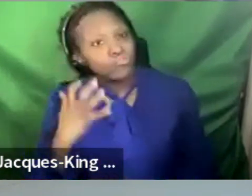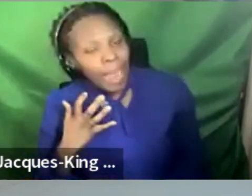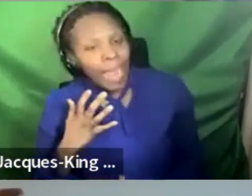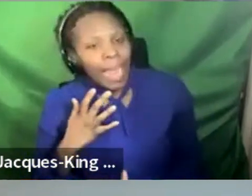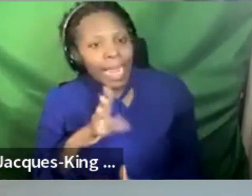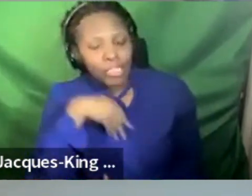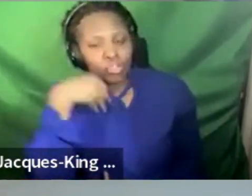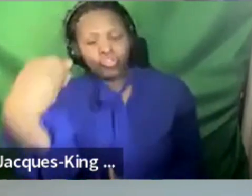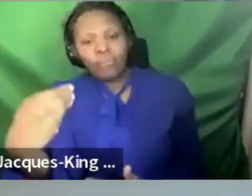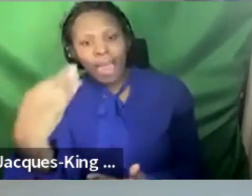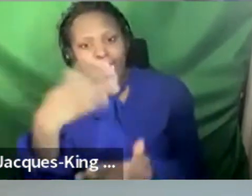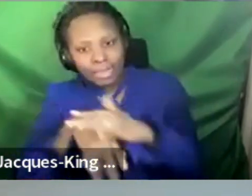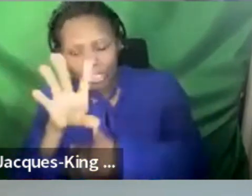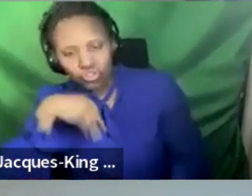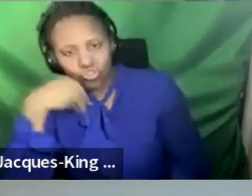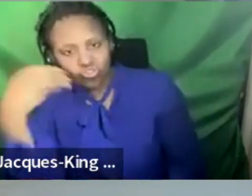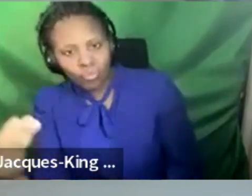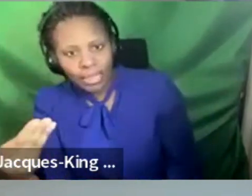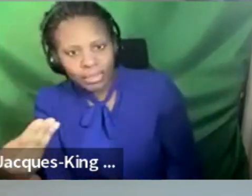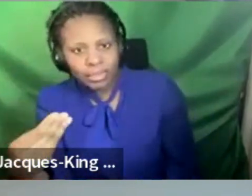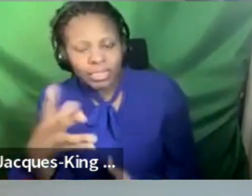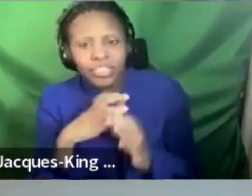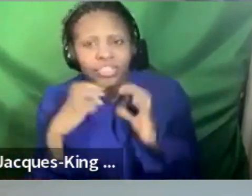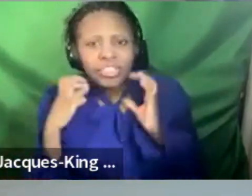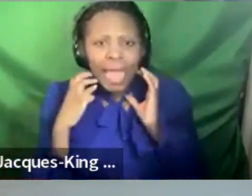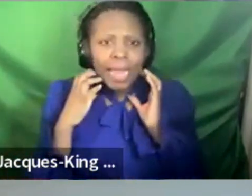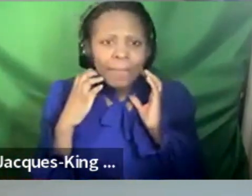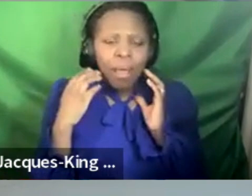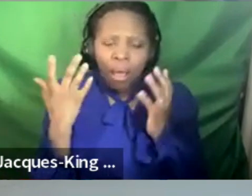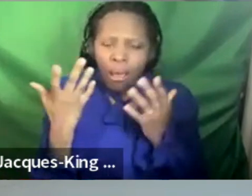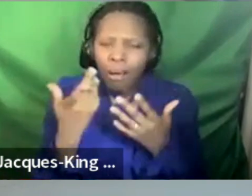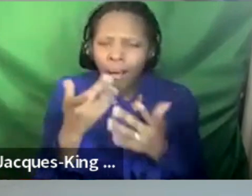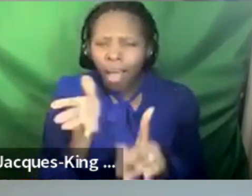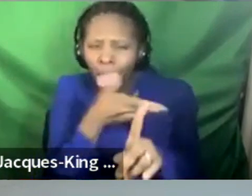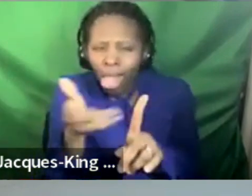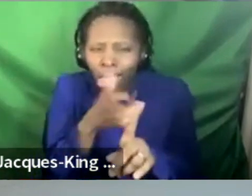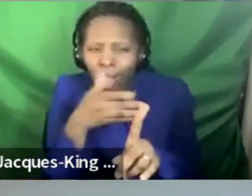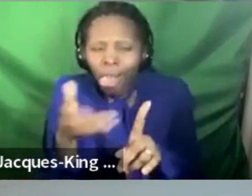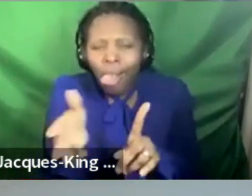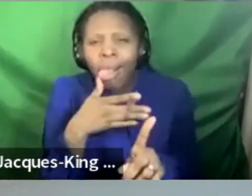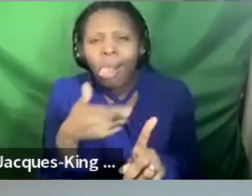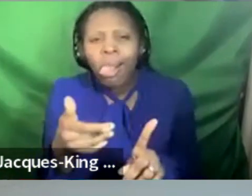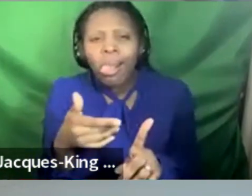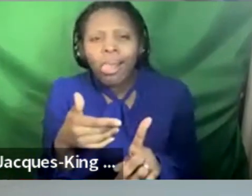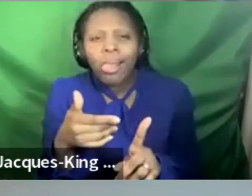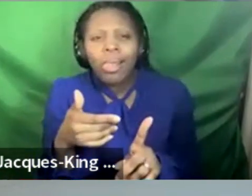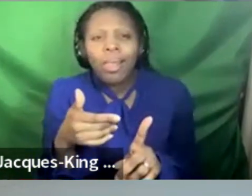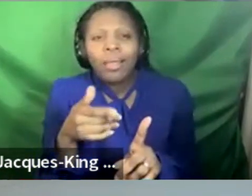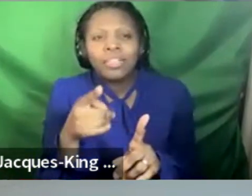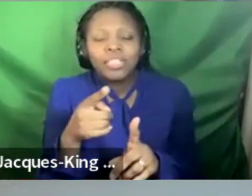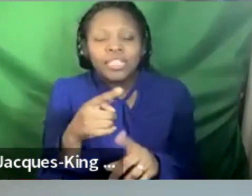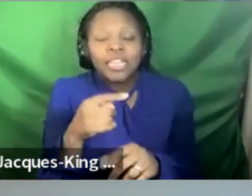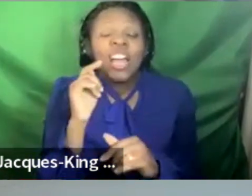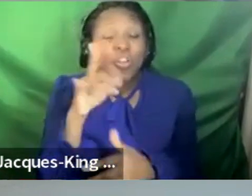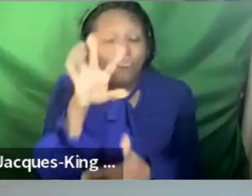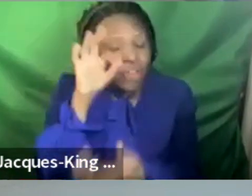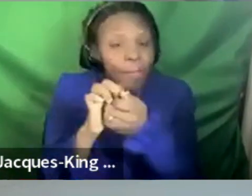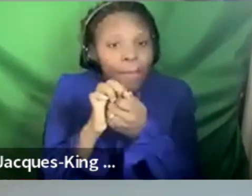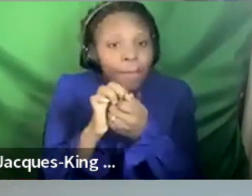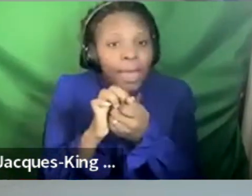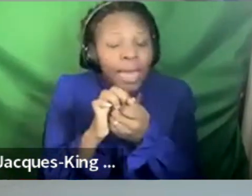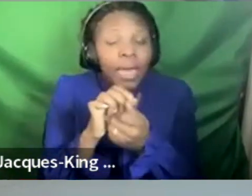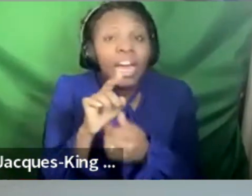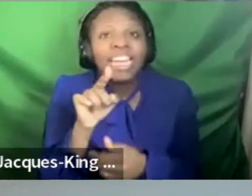Shakespeare's like playing with us in this, and don't forget, it's a boy playing a girl from the very beginning. So, I mean, I don't